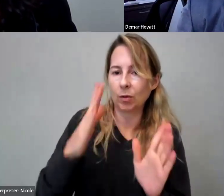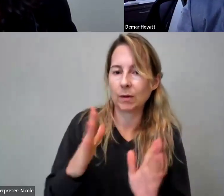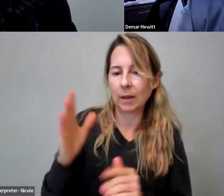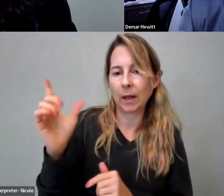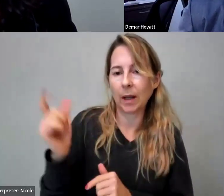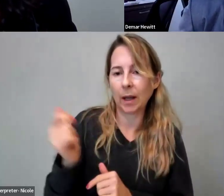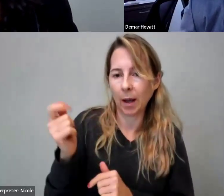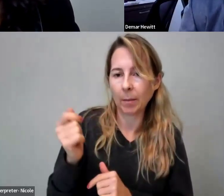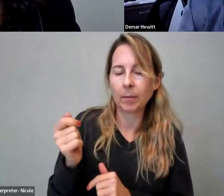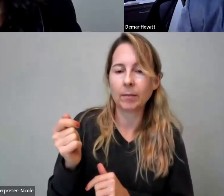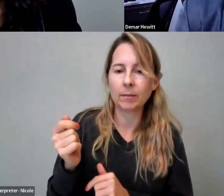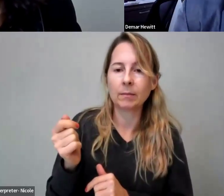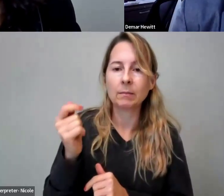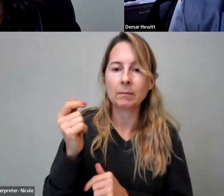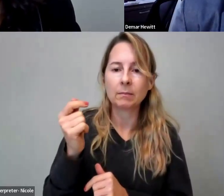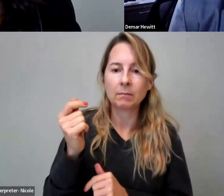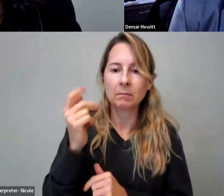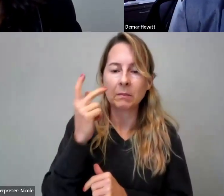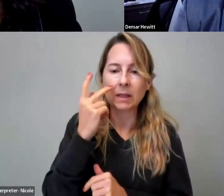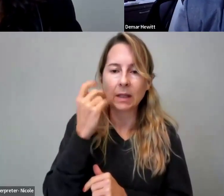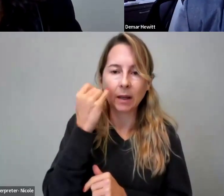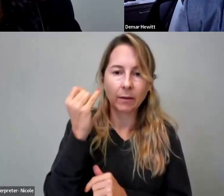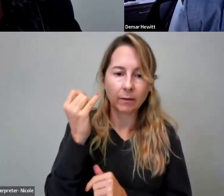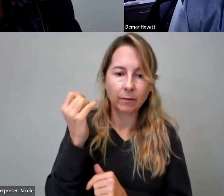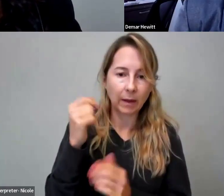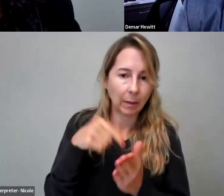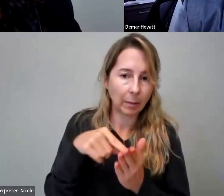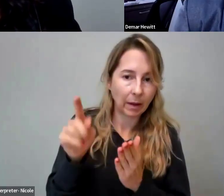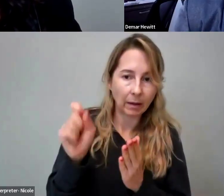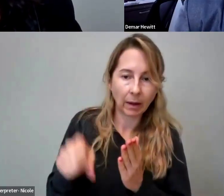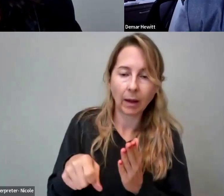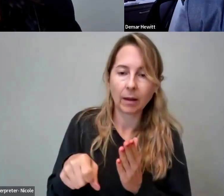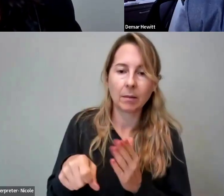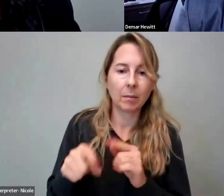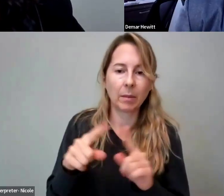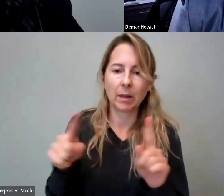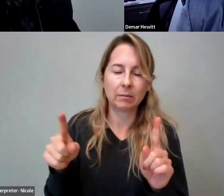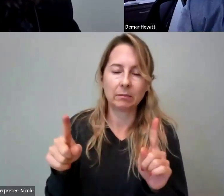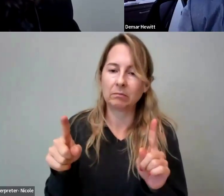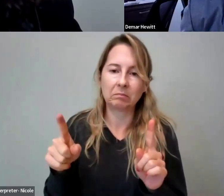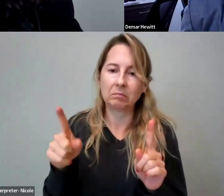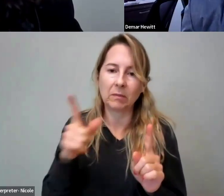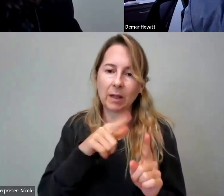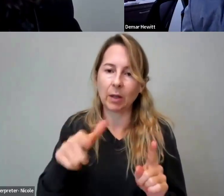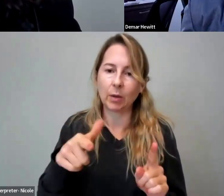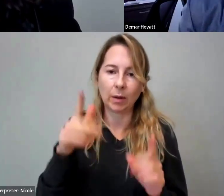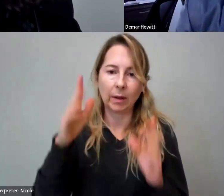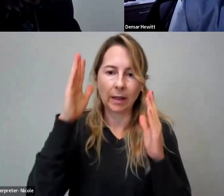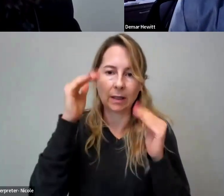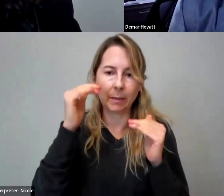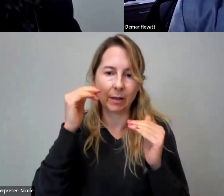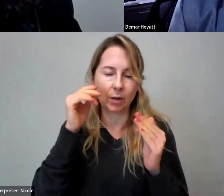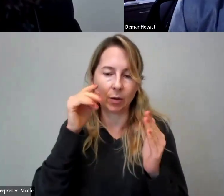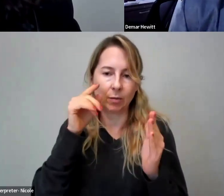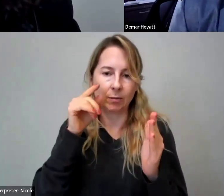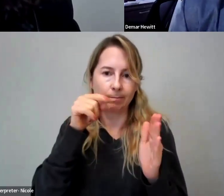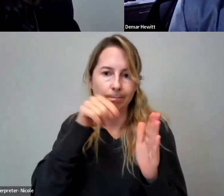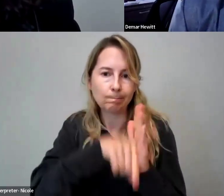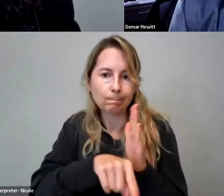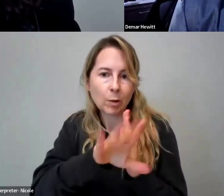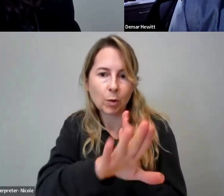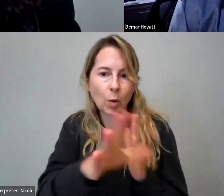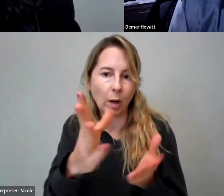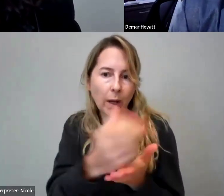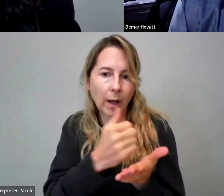credit worthiness or at that point, but they're not expected to look at your income otherwise